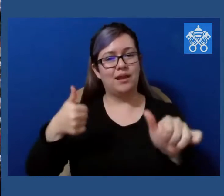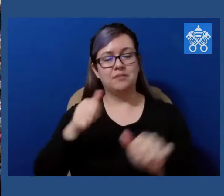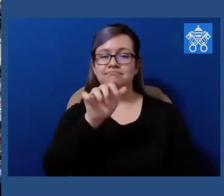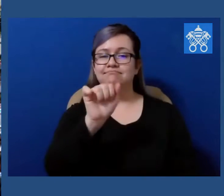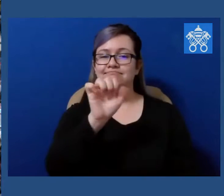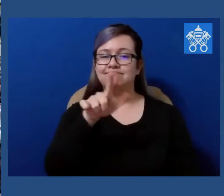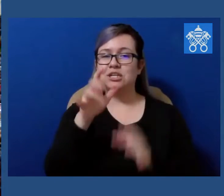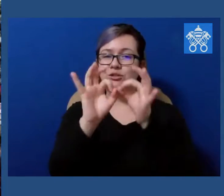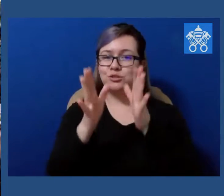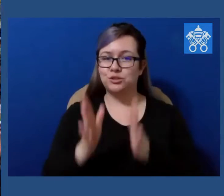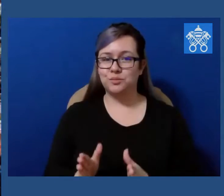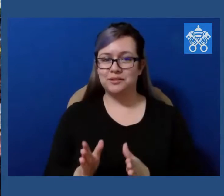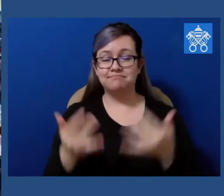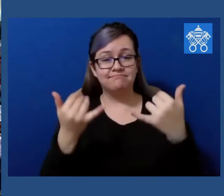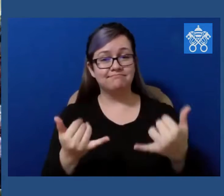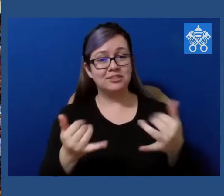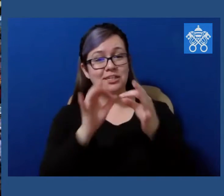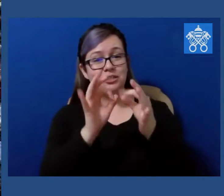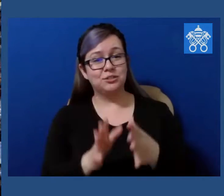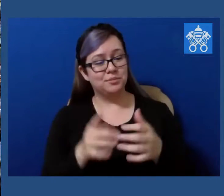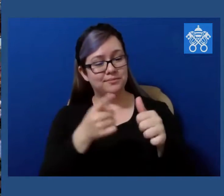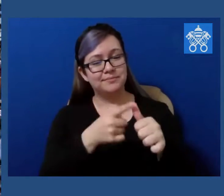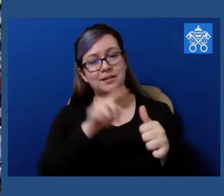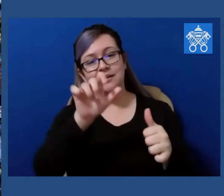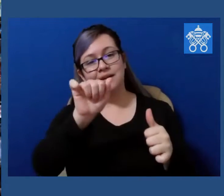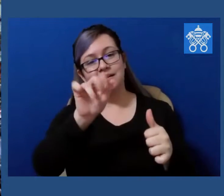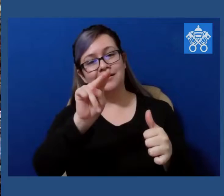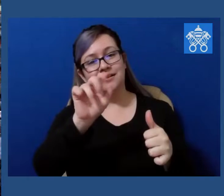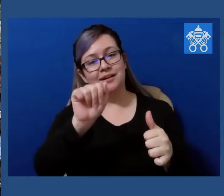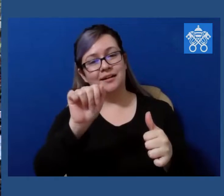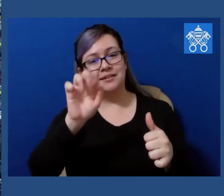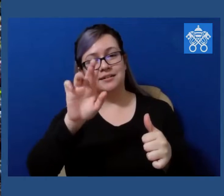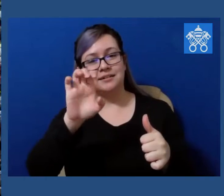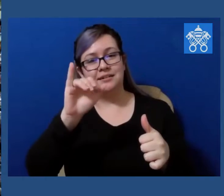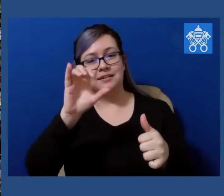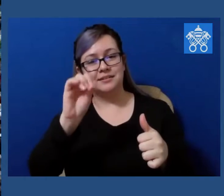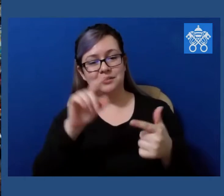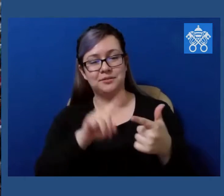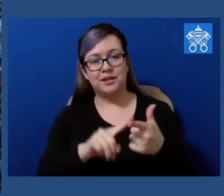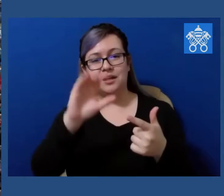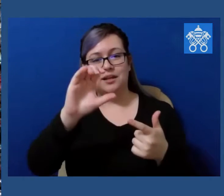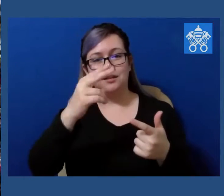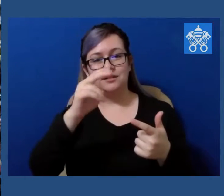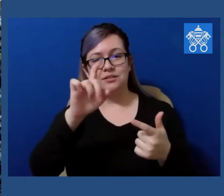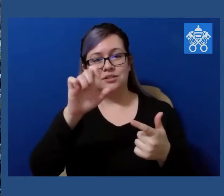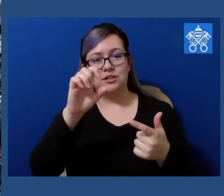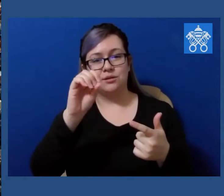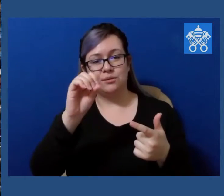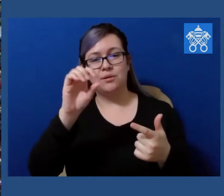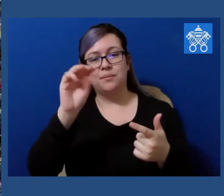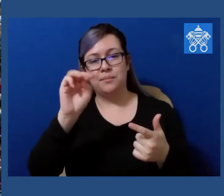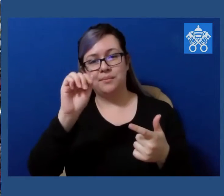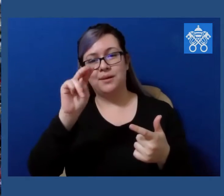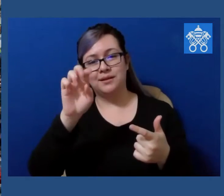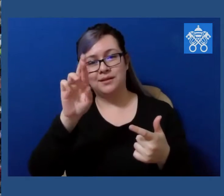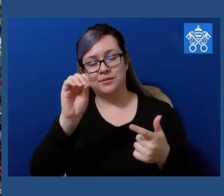Pope's Angelus address and eventual appeals. From wherever you're joining us, whether via the Vatican media channels,